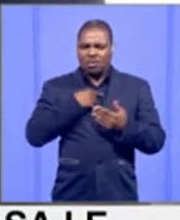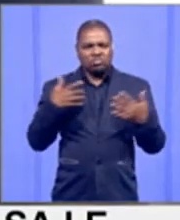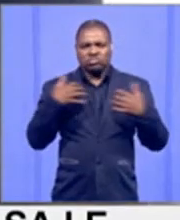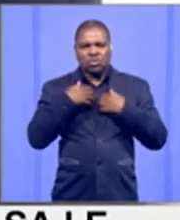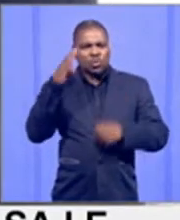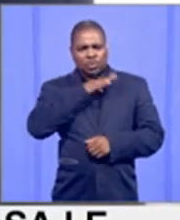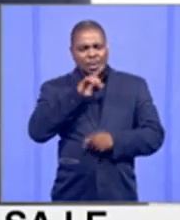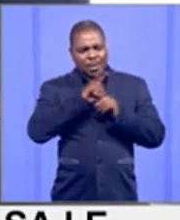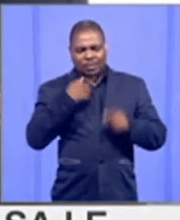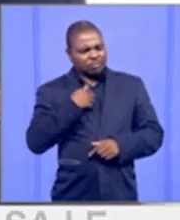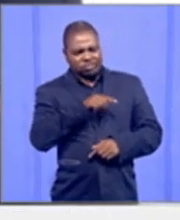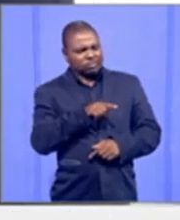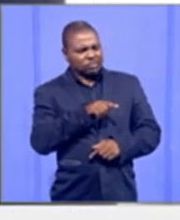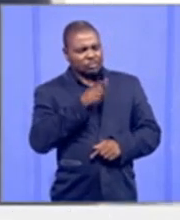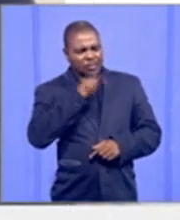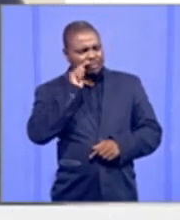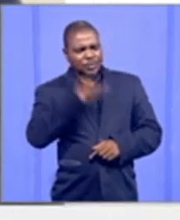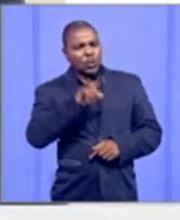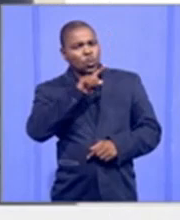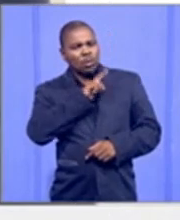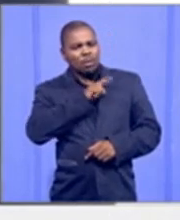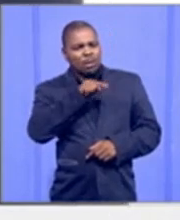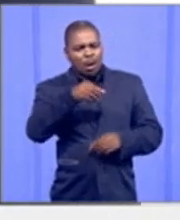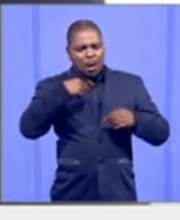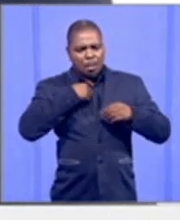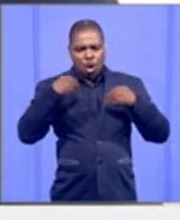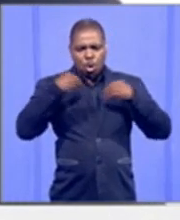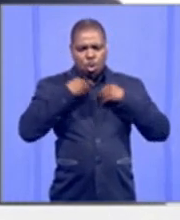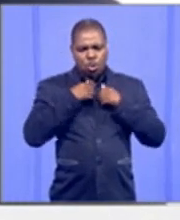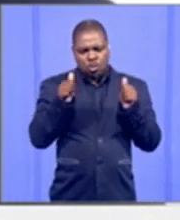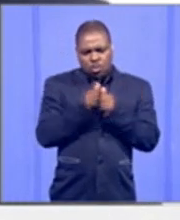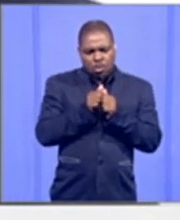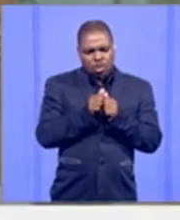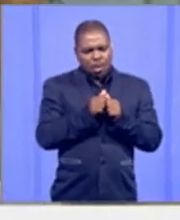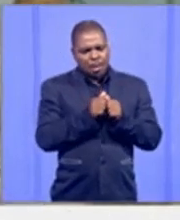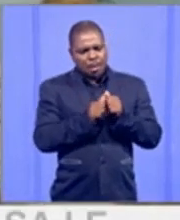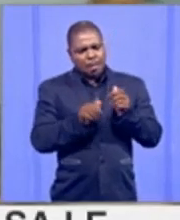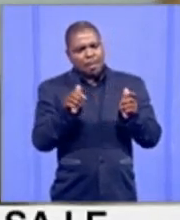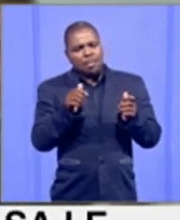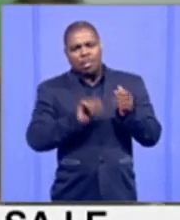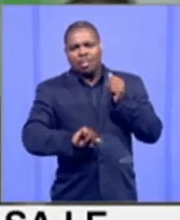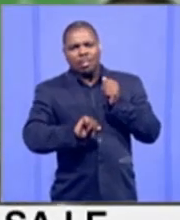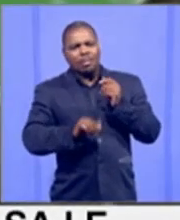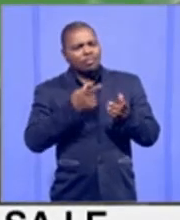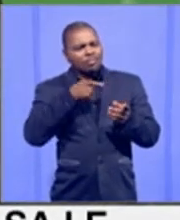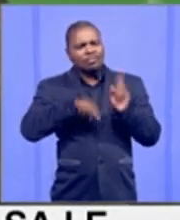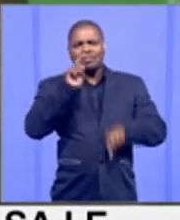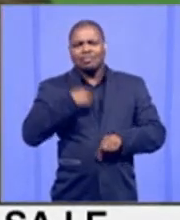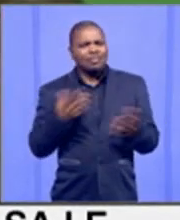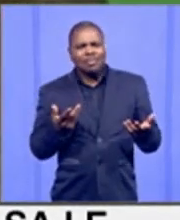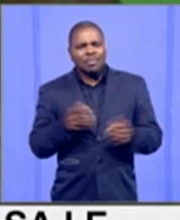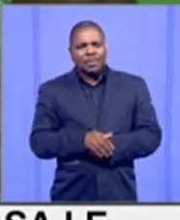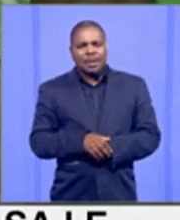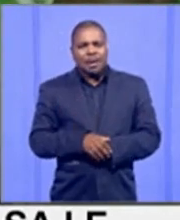distasteful and disgusting when such a motion is coming from your own coalition partners. Mo spikara o go bonagala e